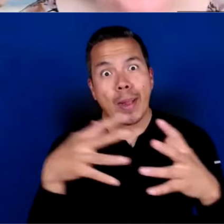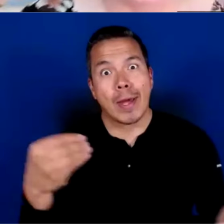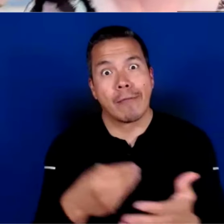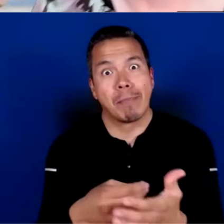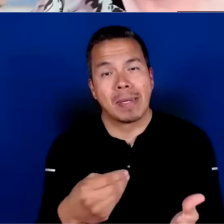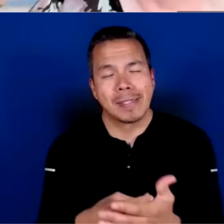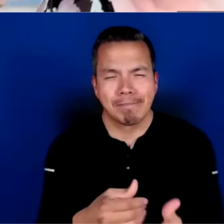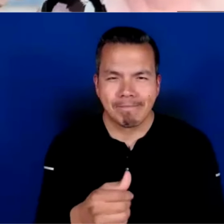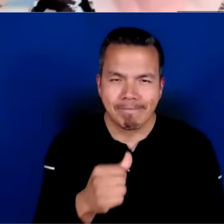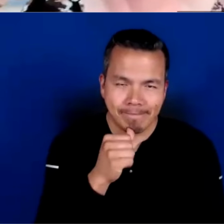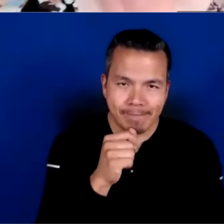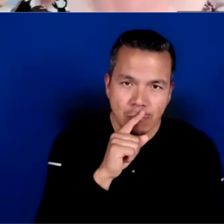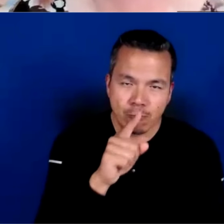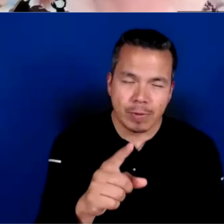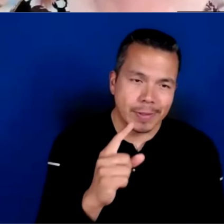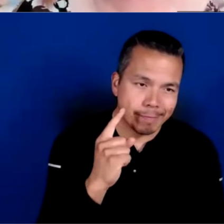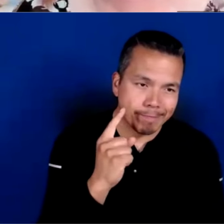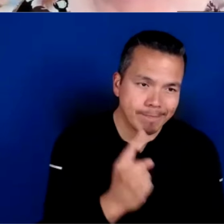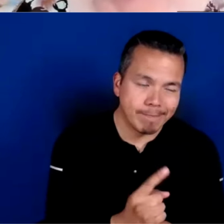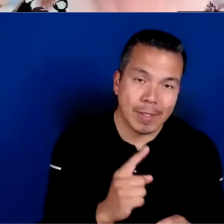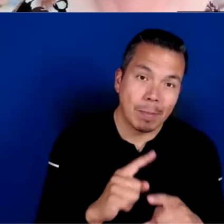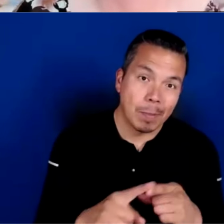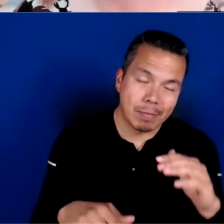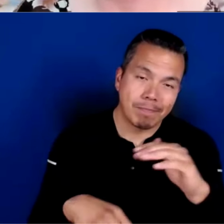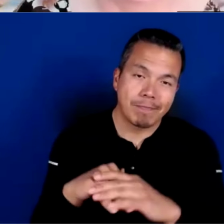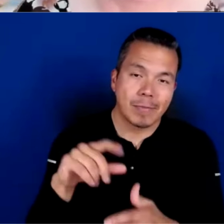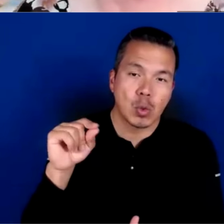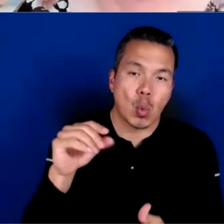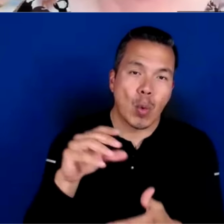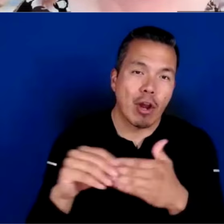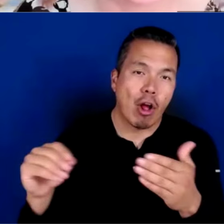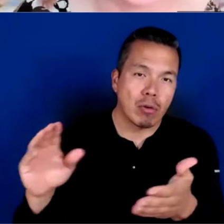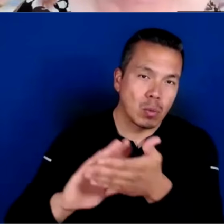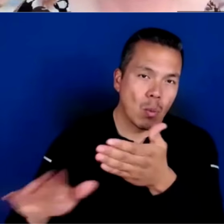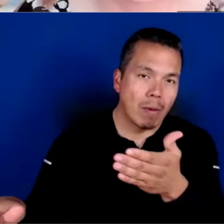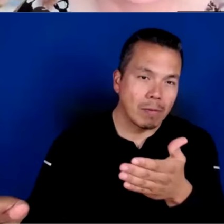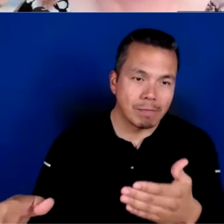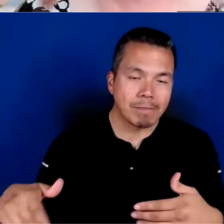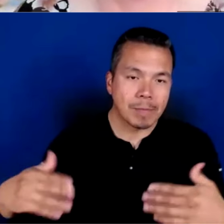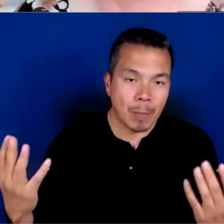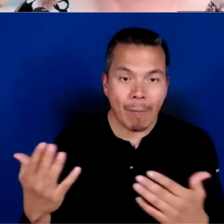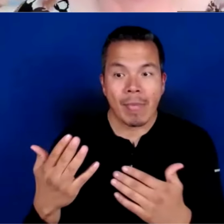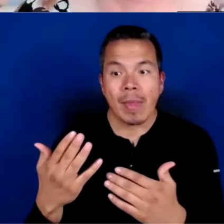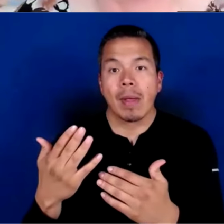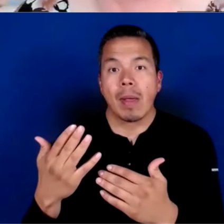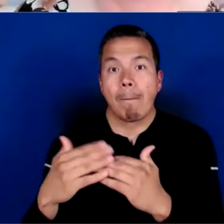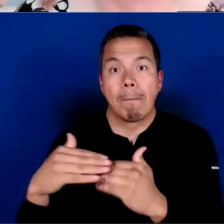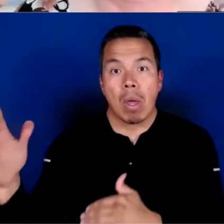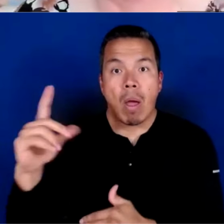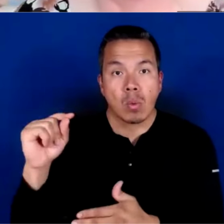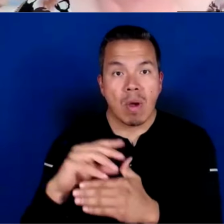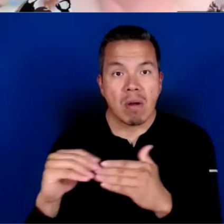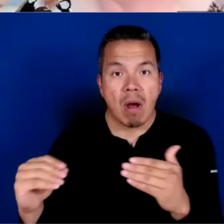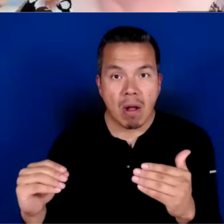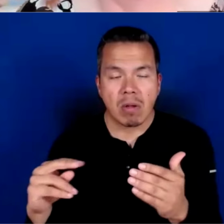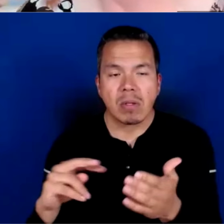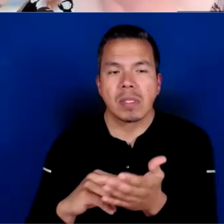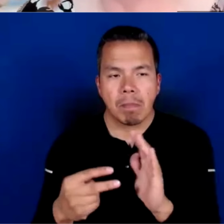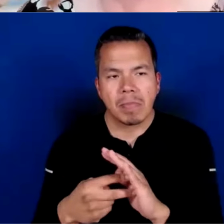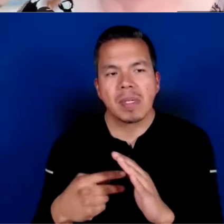very much money, but that is the amount that you will get deducted. And after that, they come up with the countable